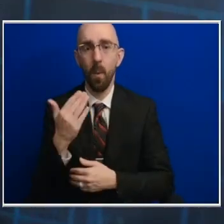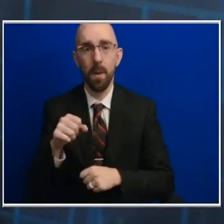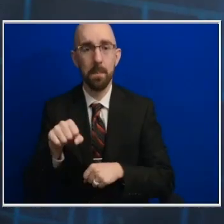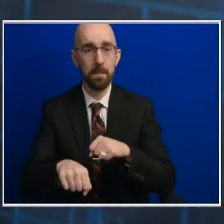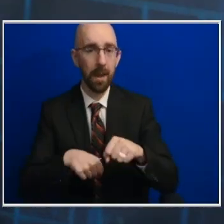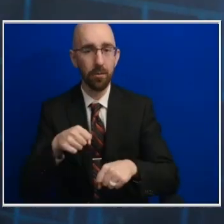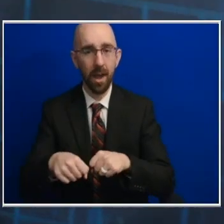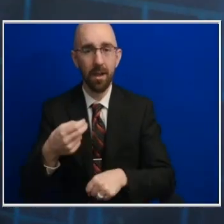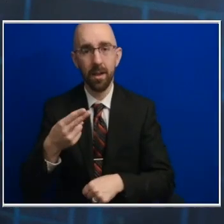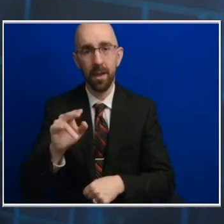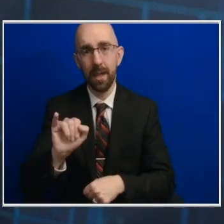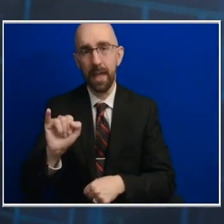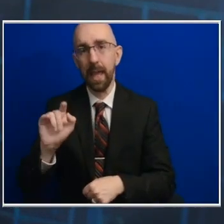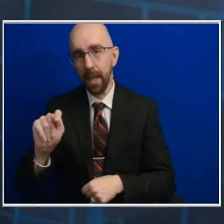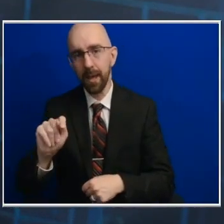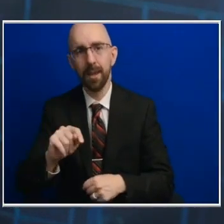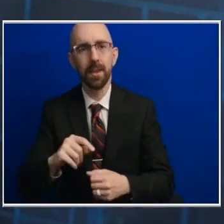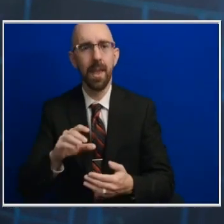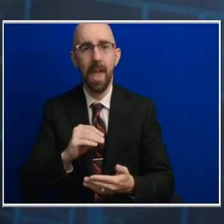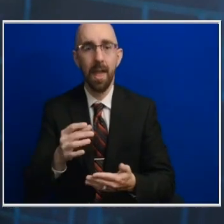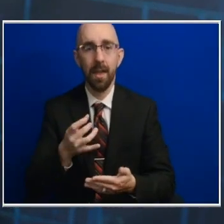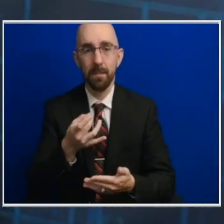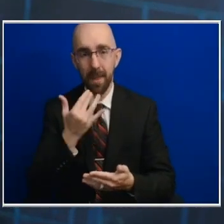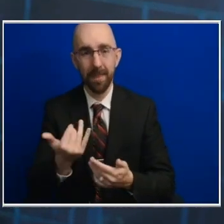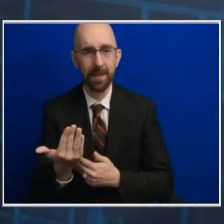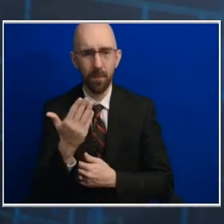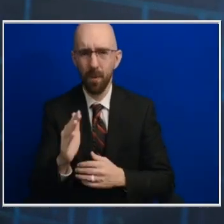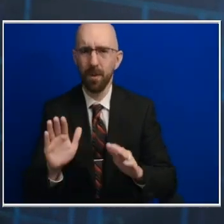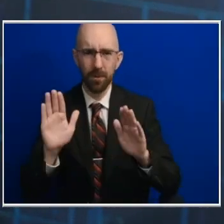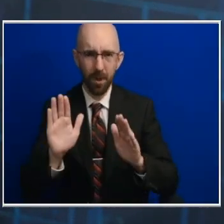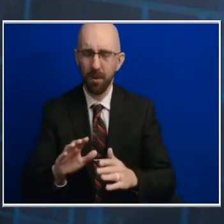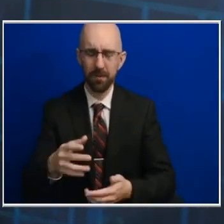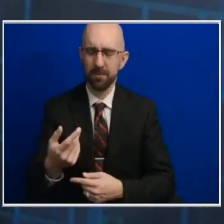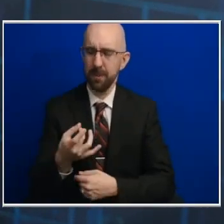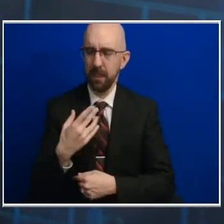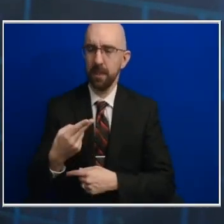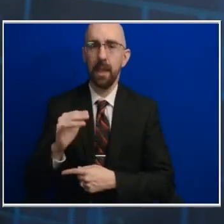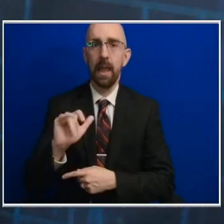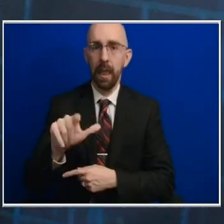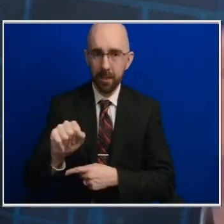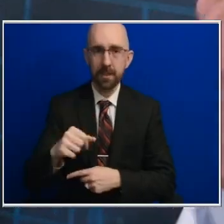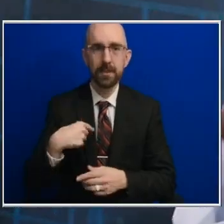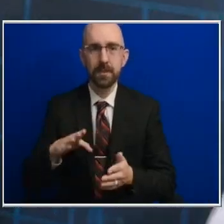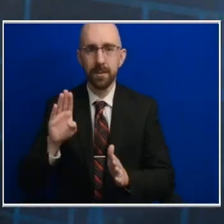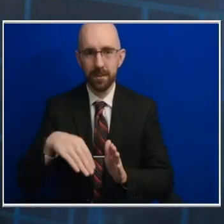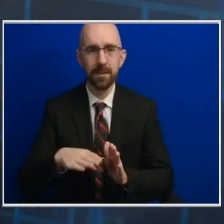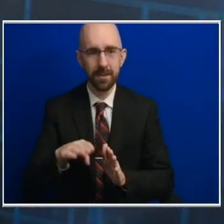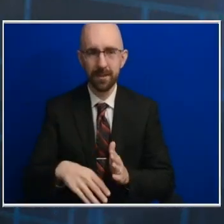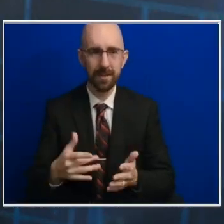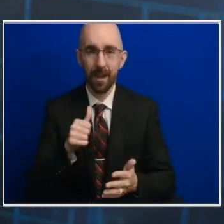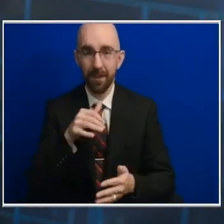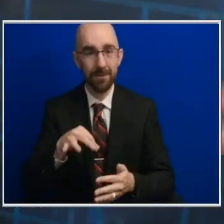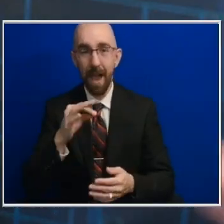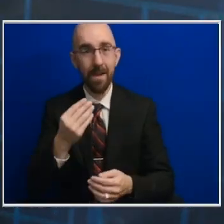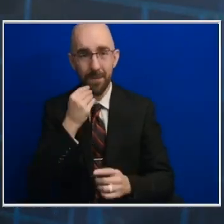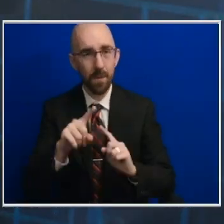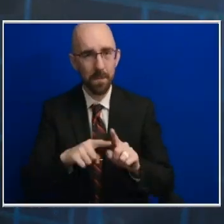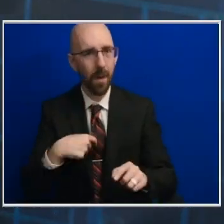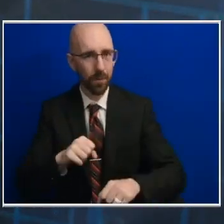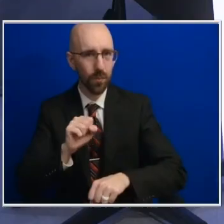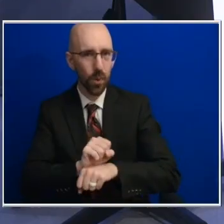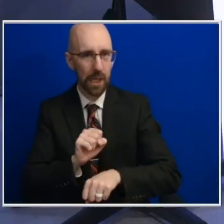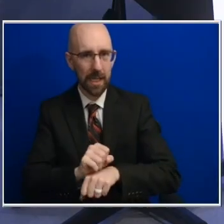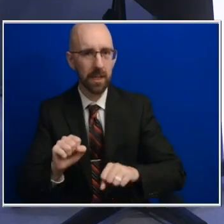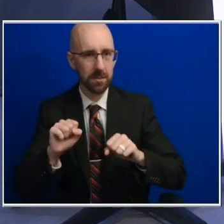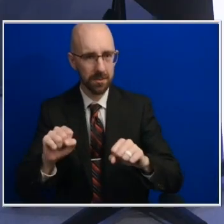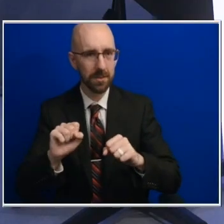and hills this morning. It was awesome. I worked hard. I wasn't finding food, but I was doing that exercise. I do it all the time. It's the only way I can stay sane.